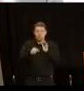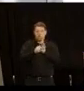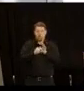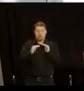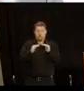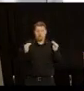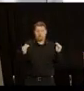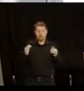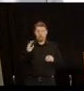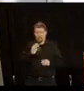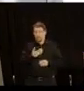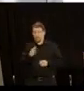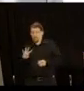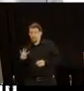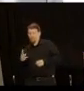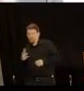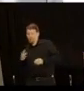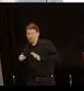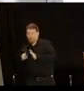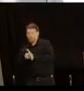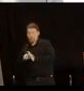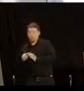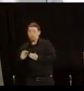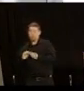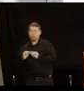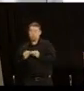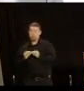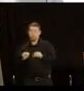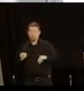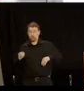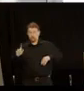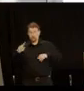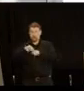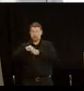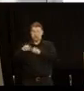graders were #1 in the country in reading and in math.